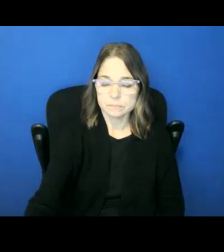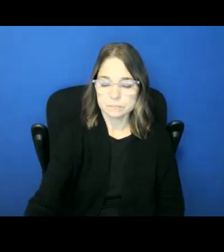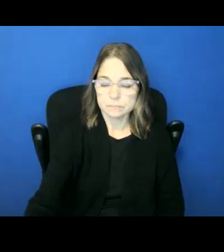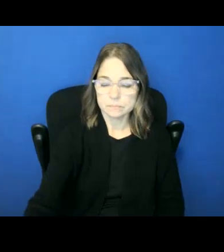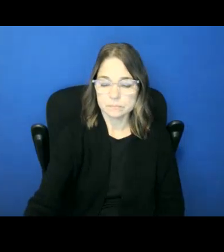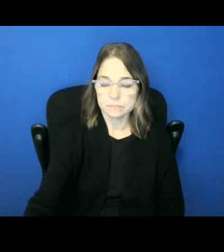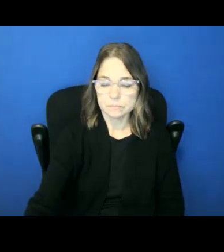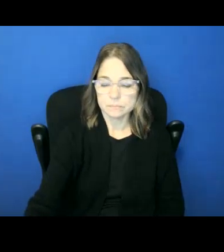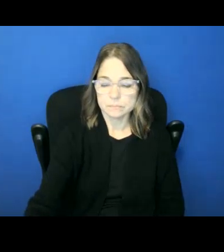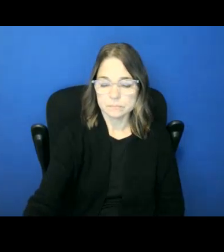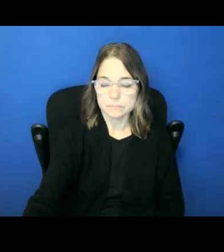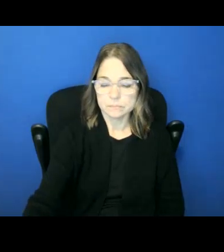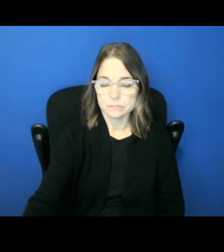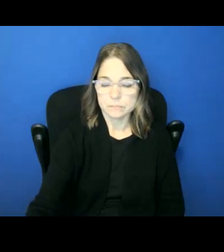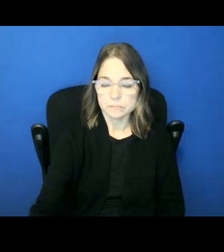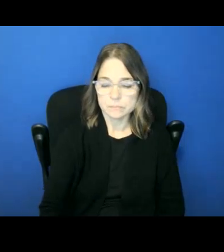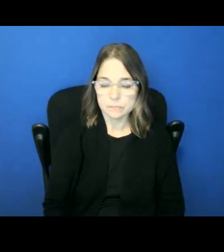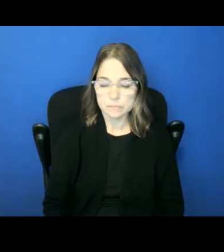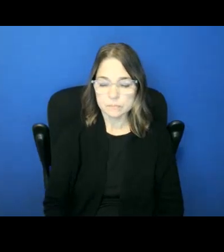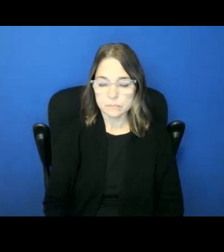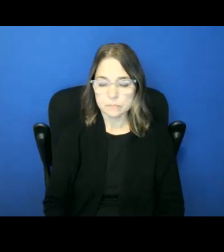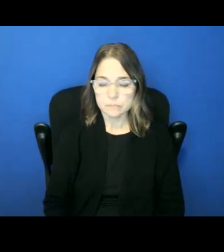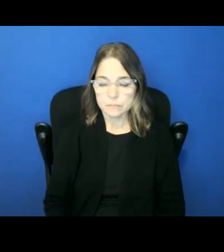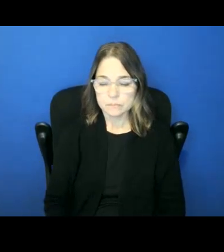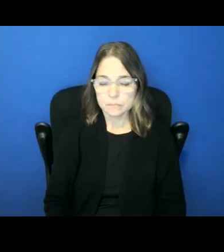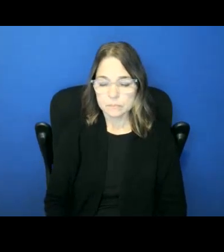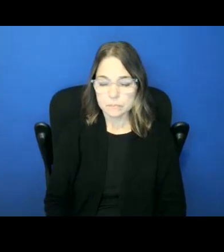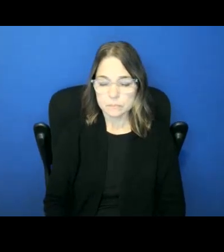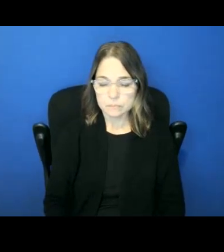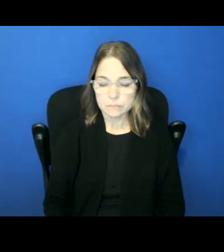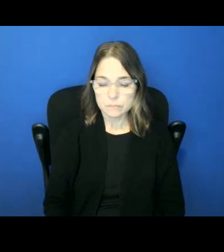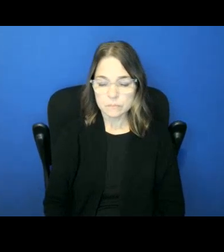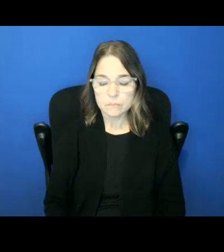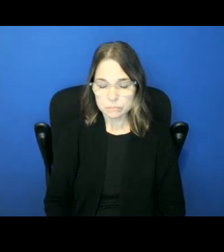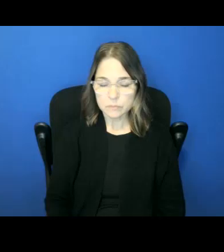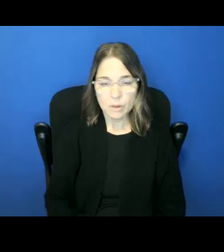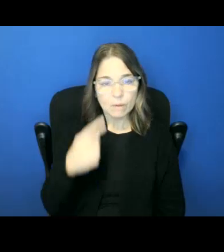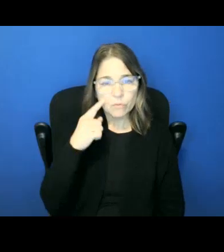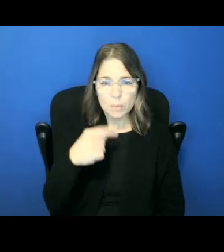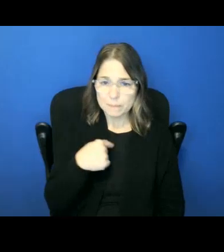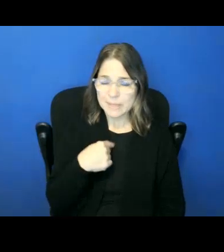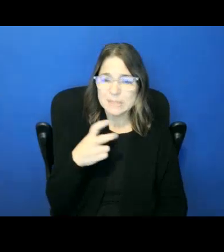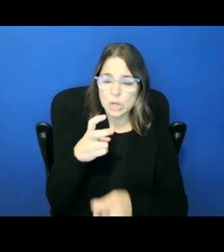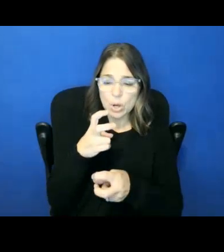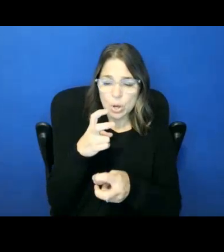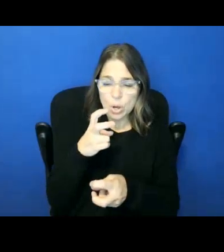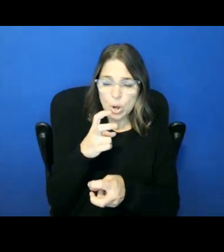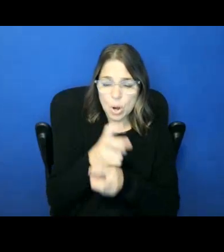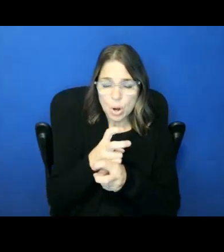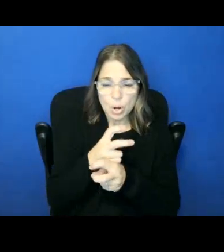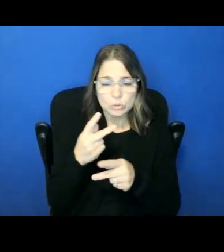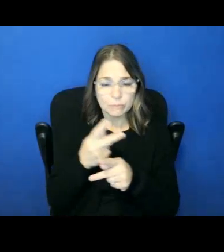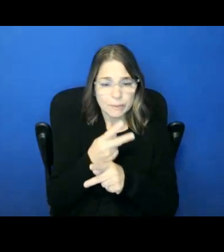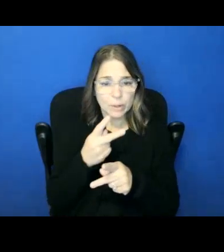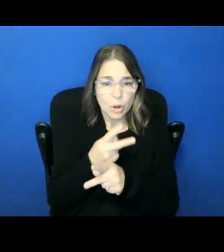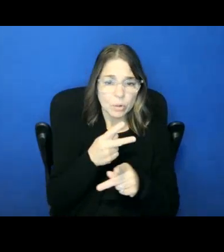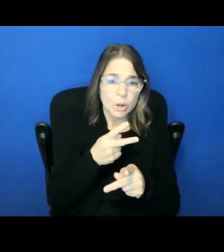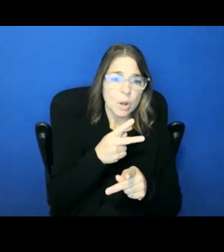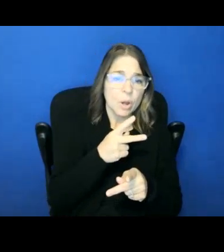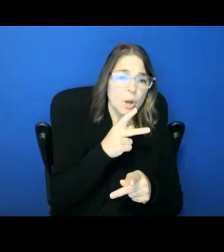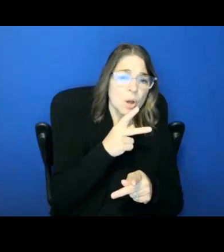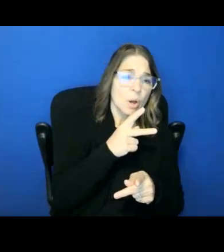Ashley, would you like to answer? Yeah, I will share that. For me, it's really hard to tease out the difference between personal